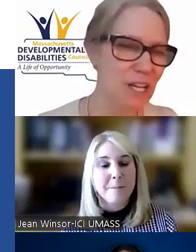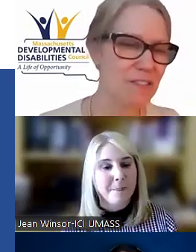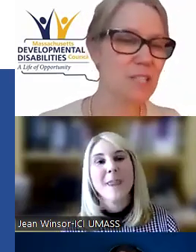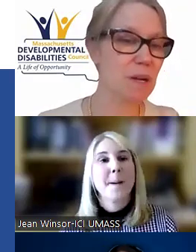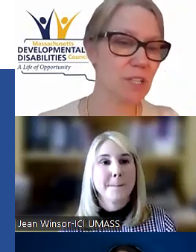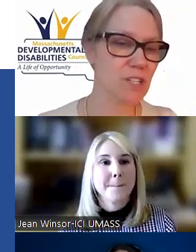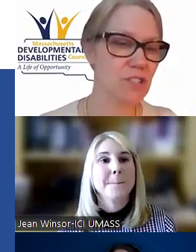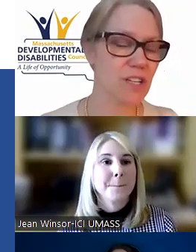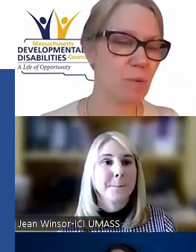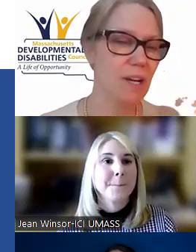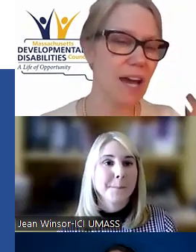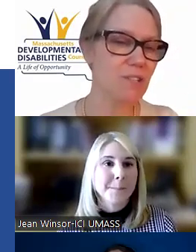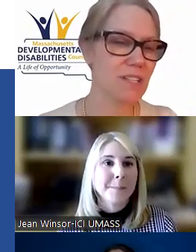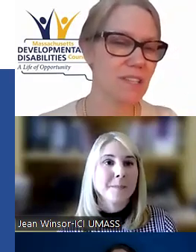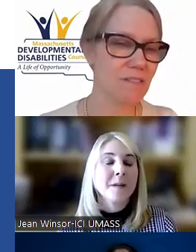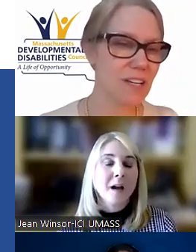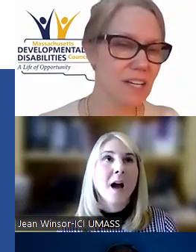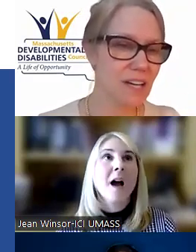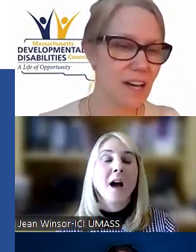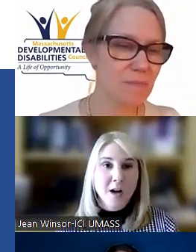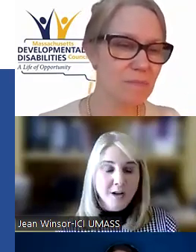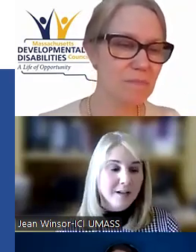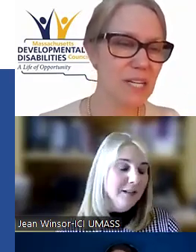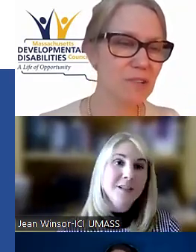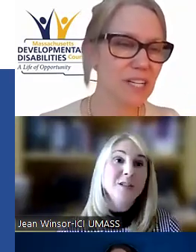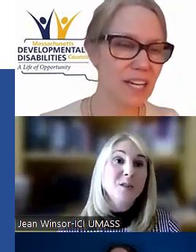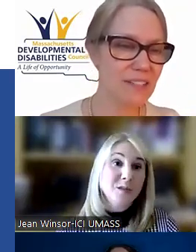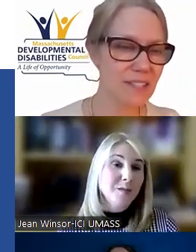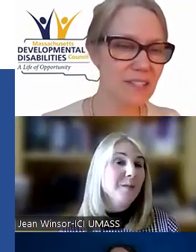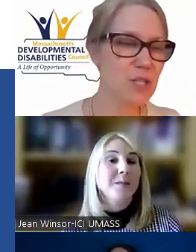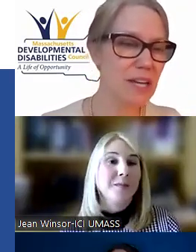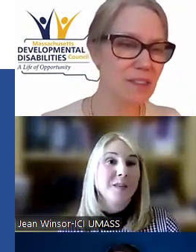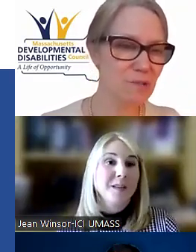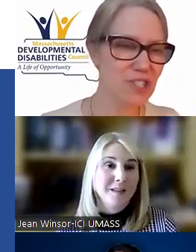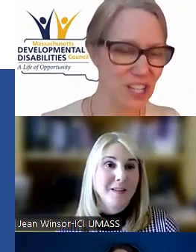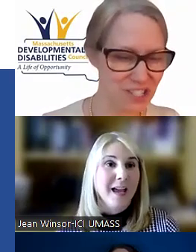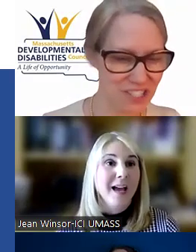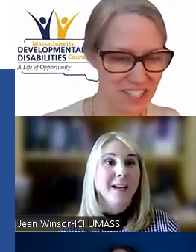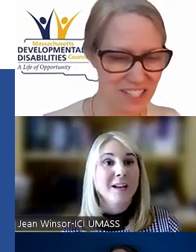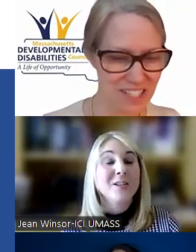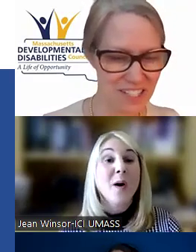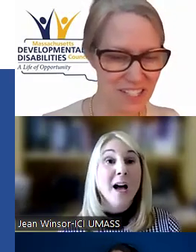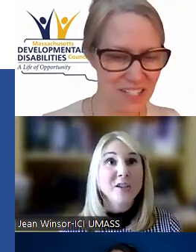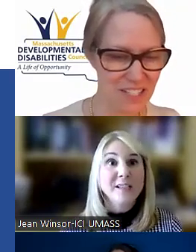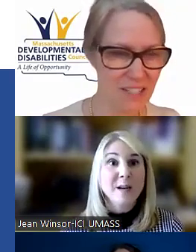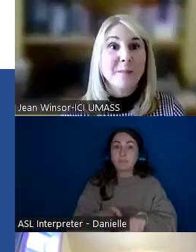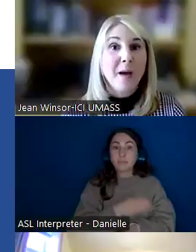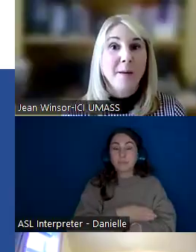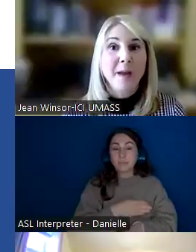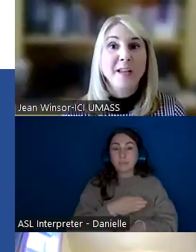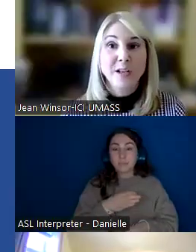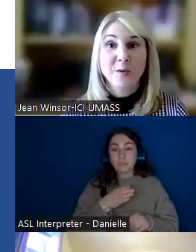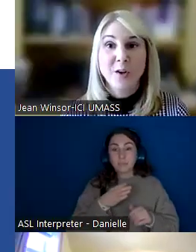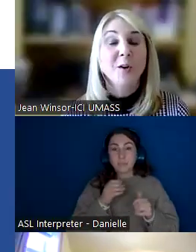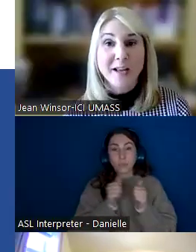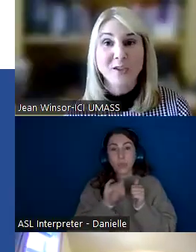overcome a lot of things, but I'm really interested in knowing how states have made great gains despite those challenges. So I'll just say,